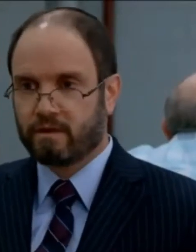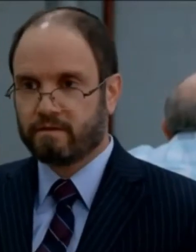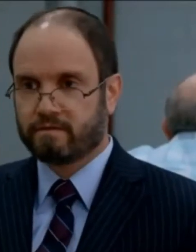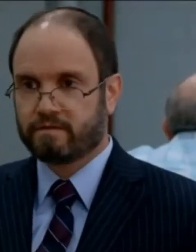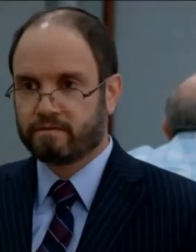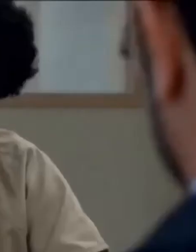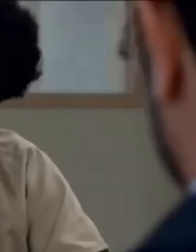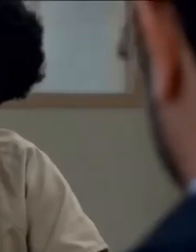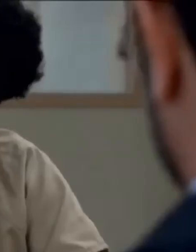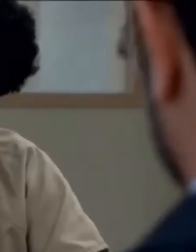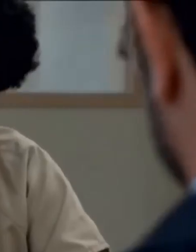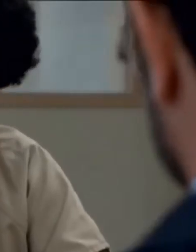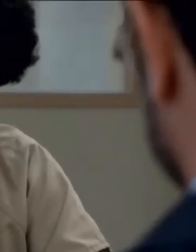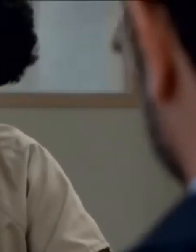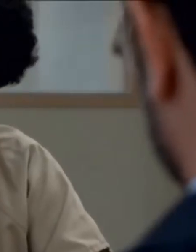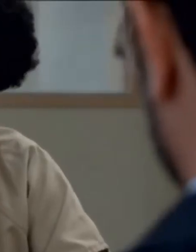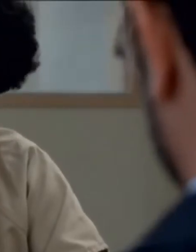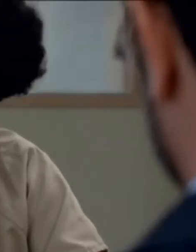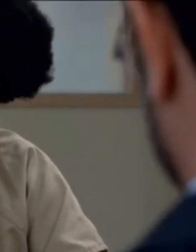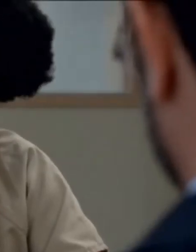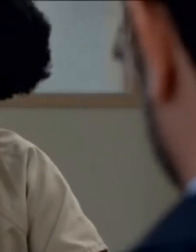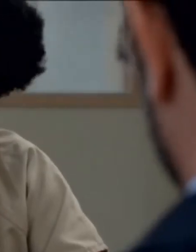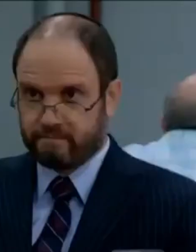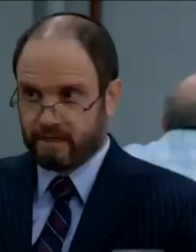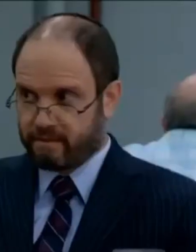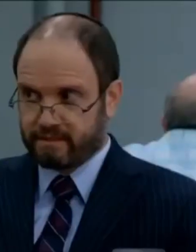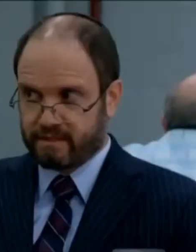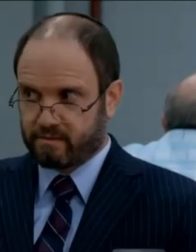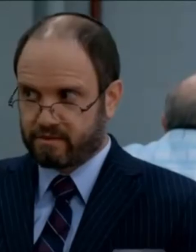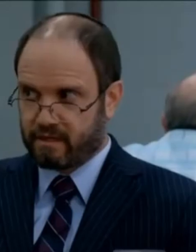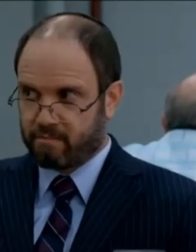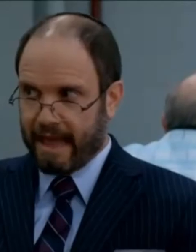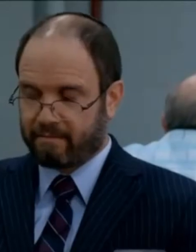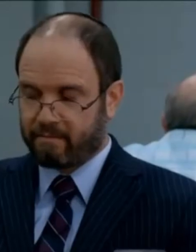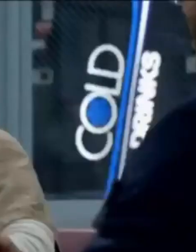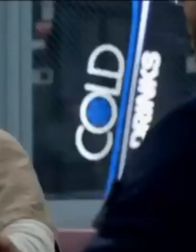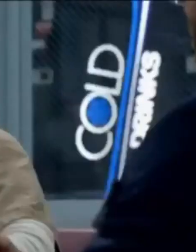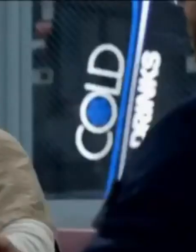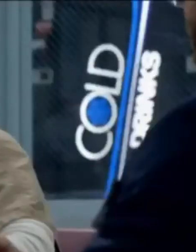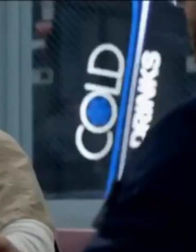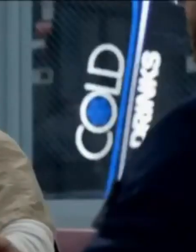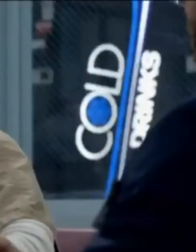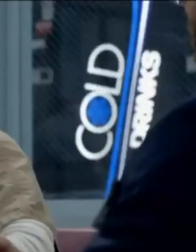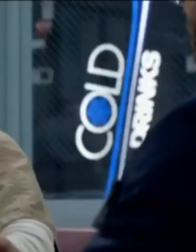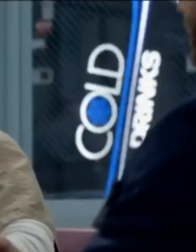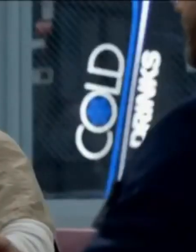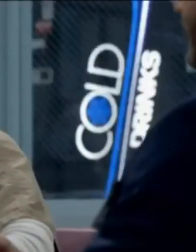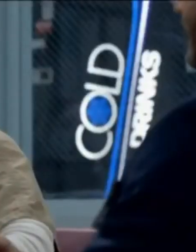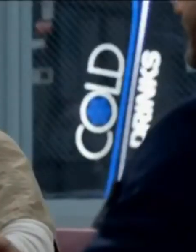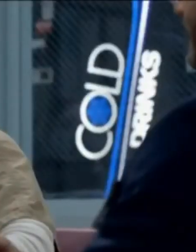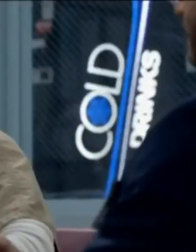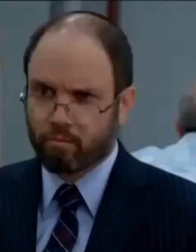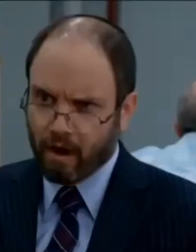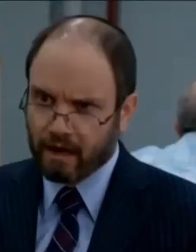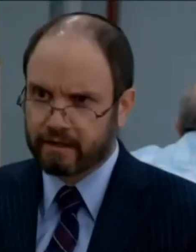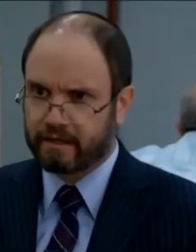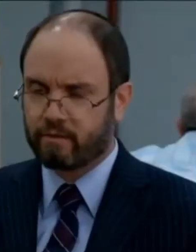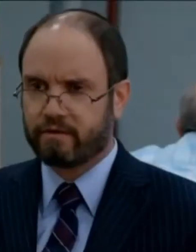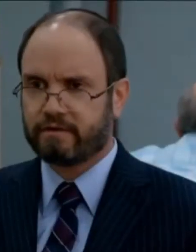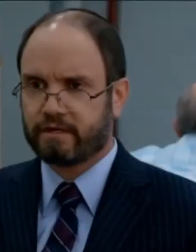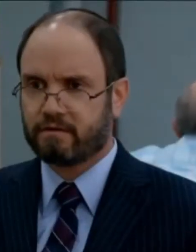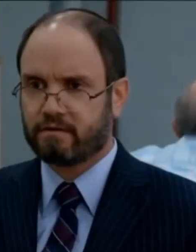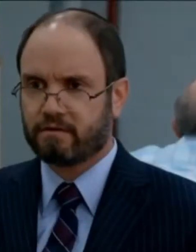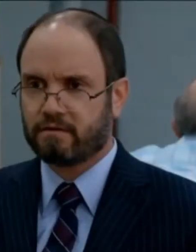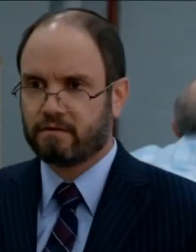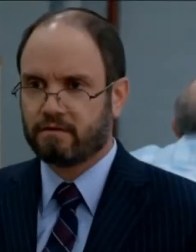You really want this? Sincerely. Not because this one's trying to blackmail me for something stupid when I was 19, or for broccoli